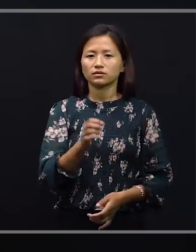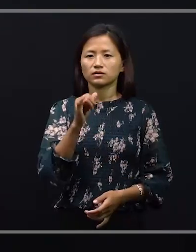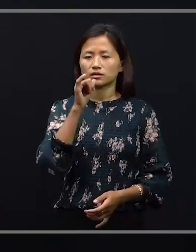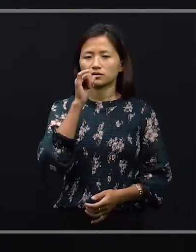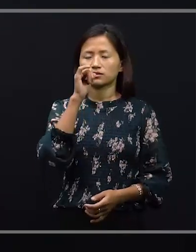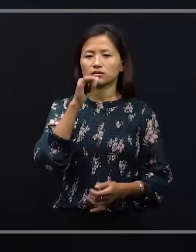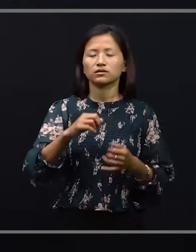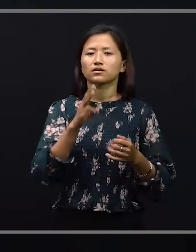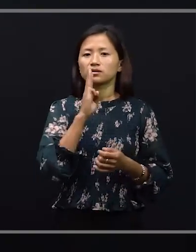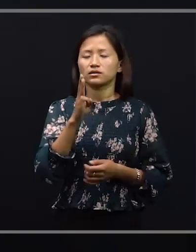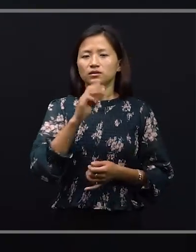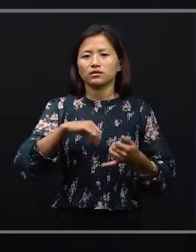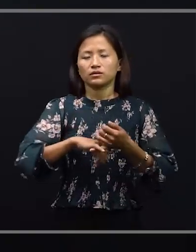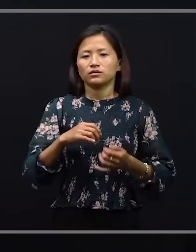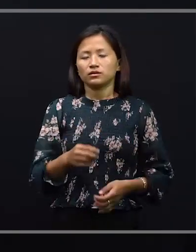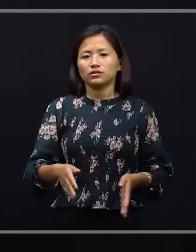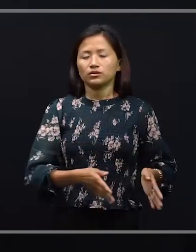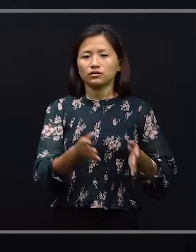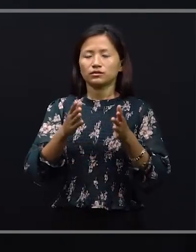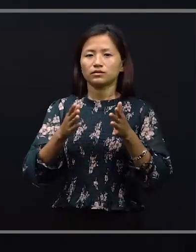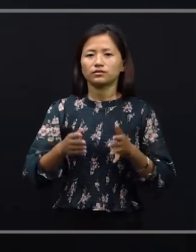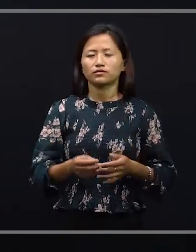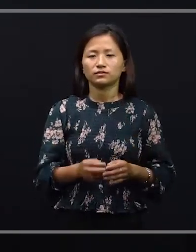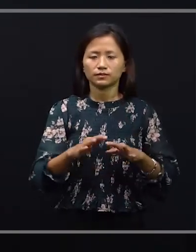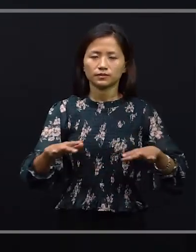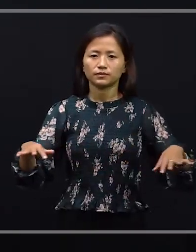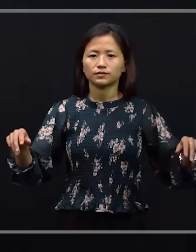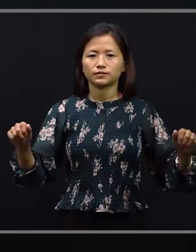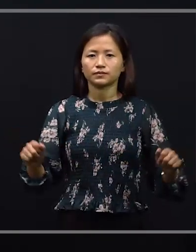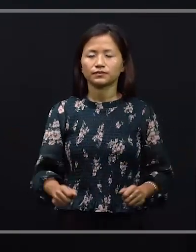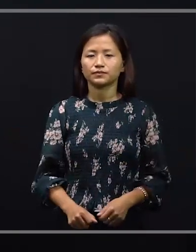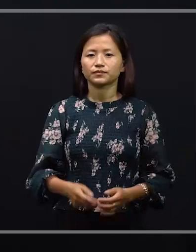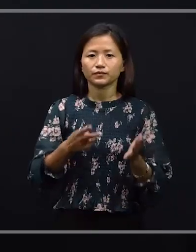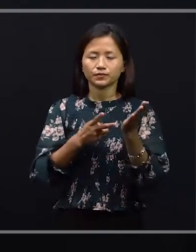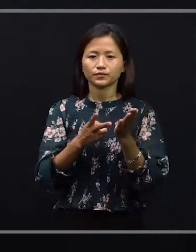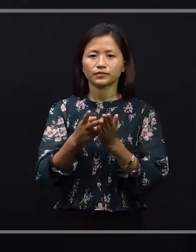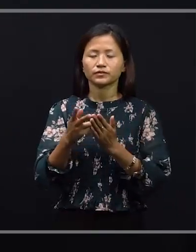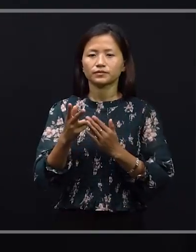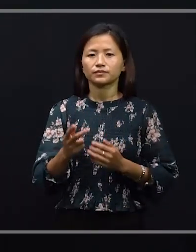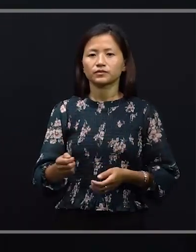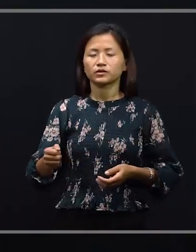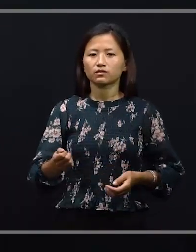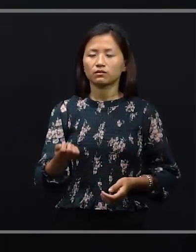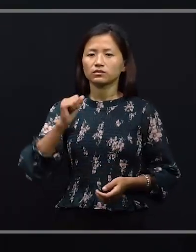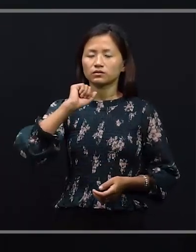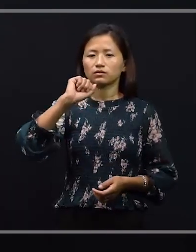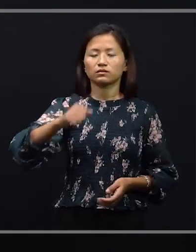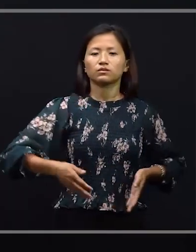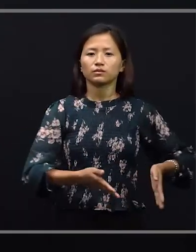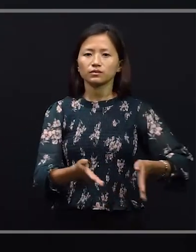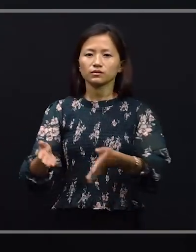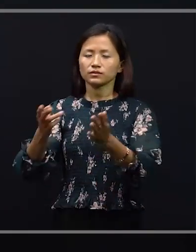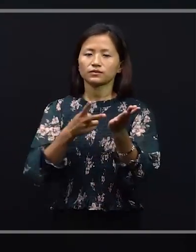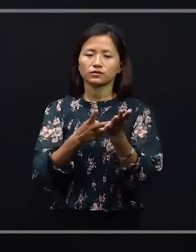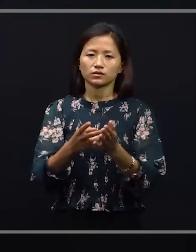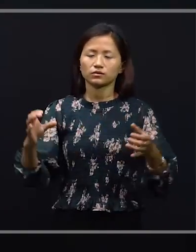Okay, so what Gandhiji did was, from his ashram, he started walking, and on his way, the villagers, they used to join him.